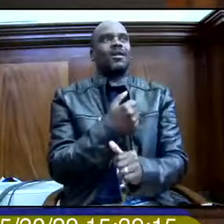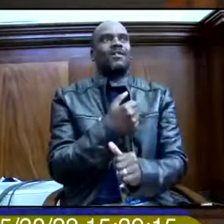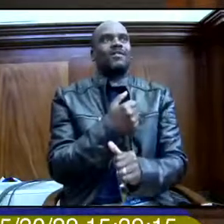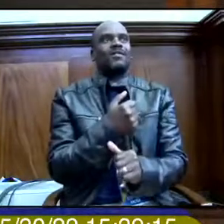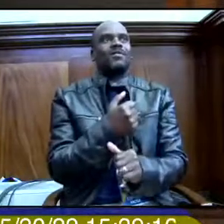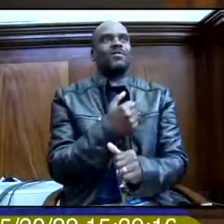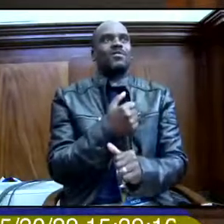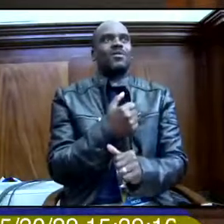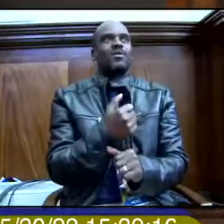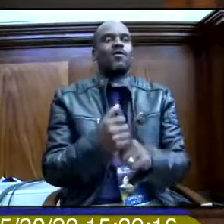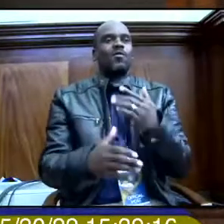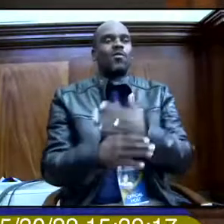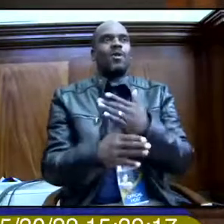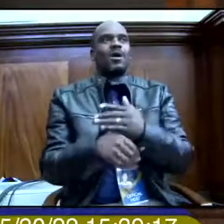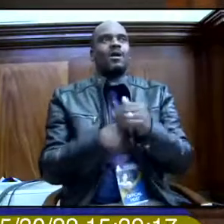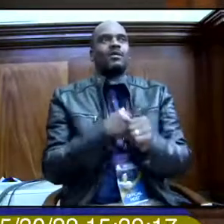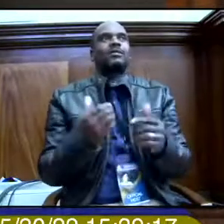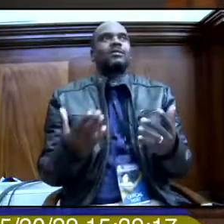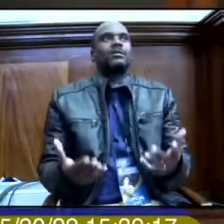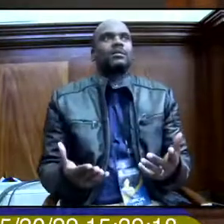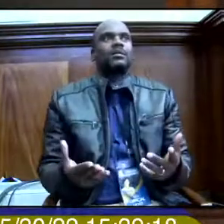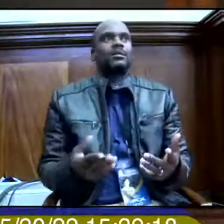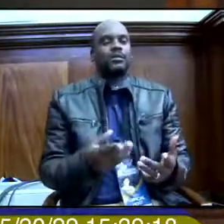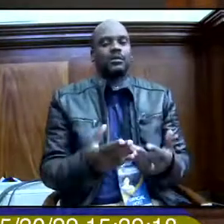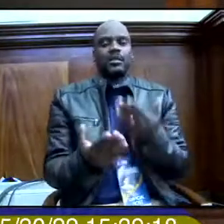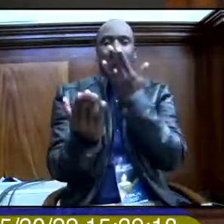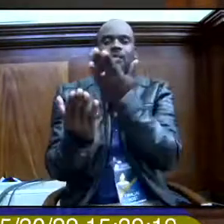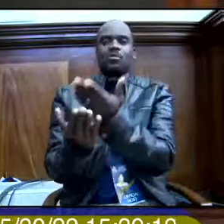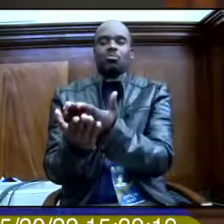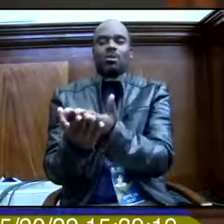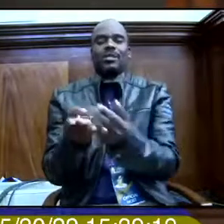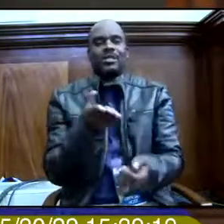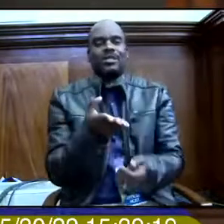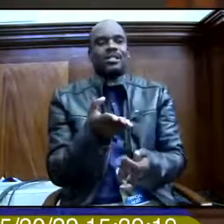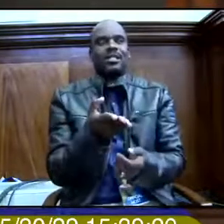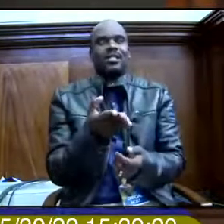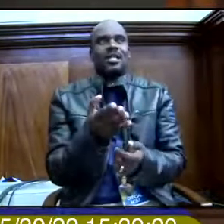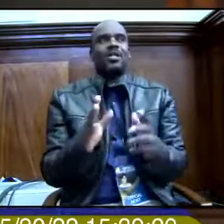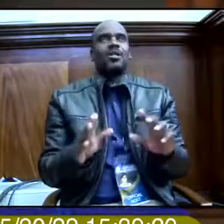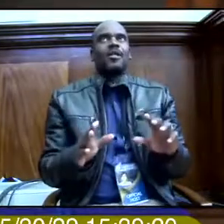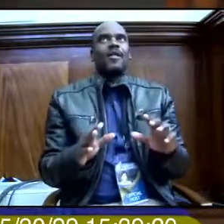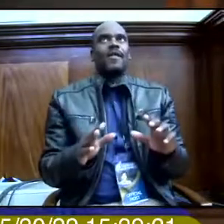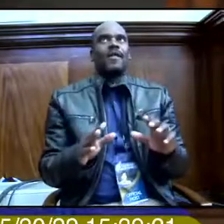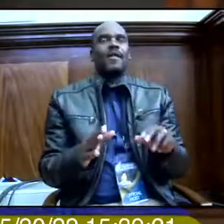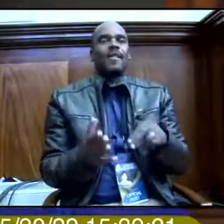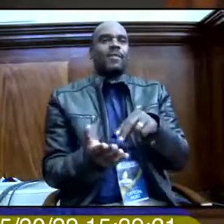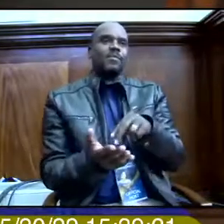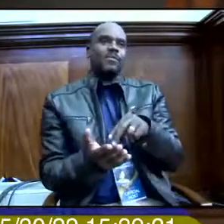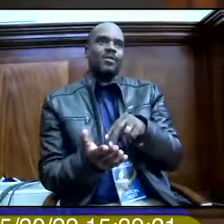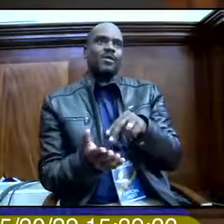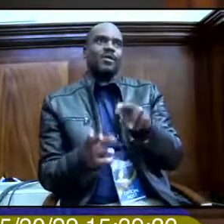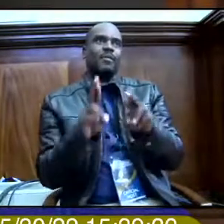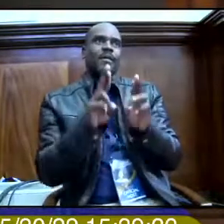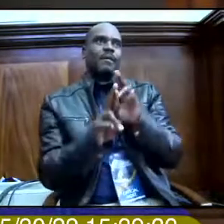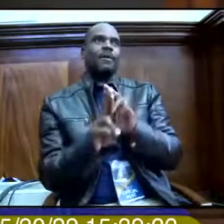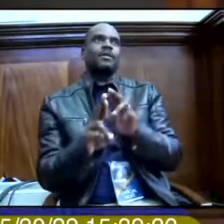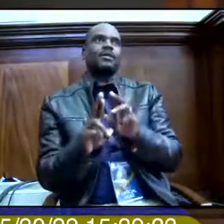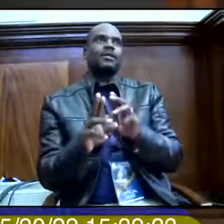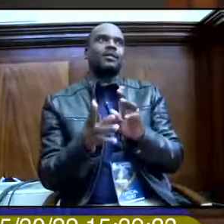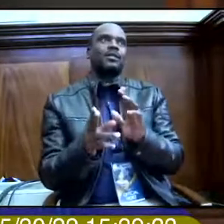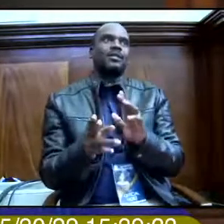of saf2 on behalf of staff to members and the working class broadly thank you very